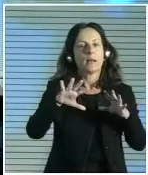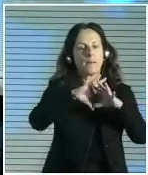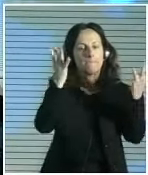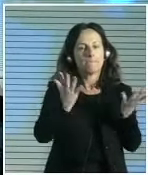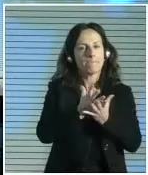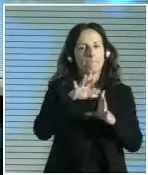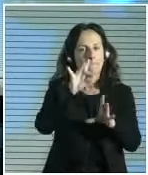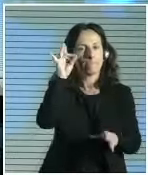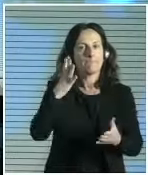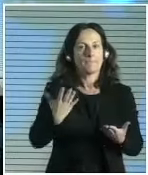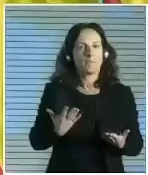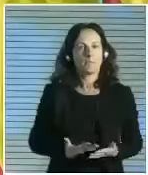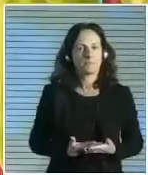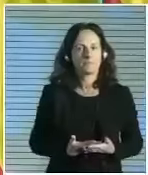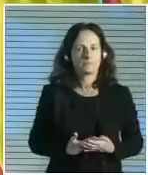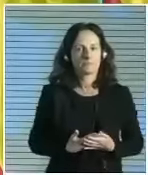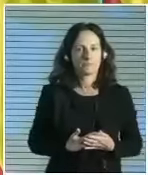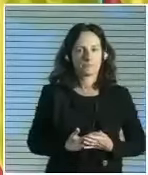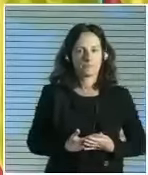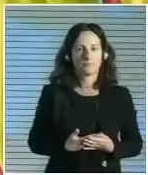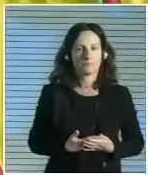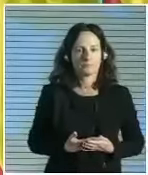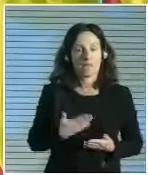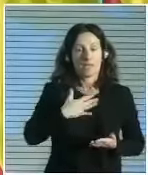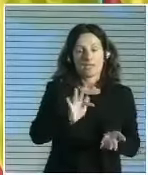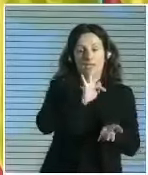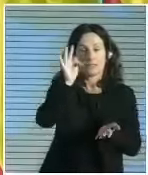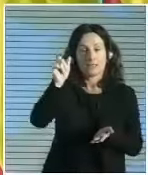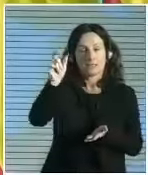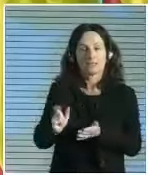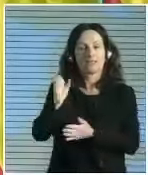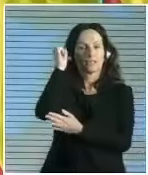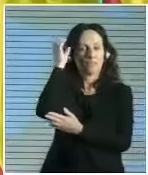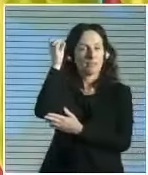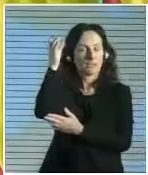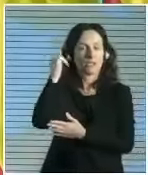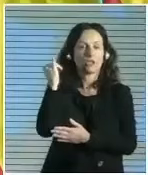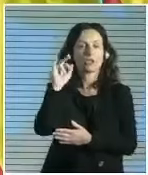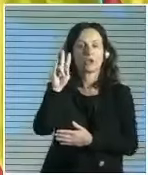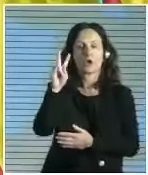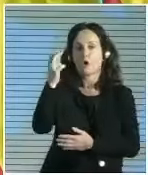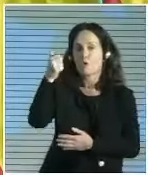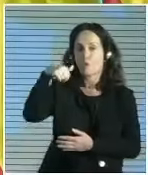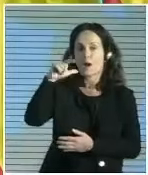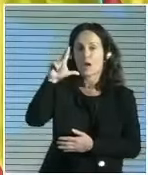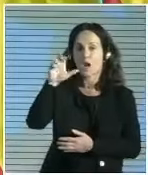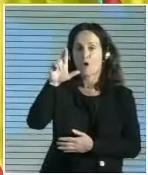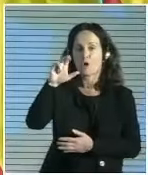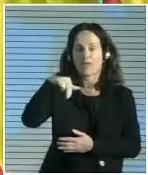José Juan Lorenzo. He's the Executive Director of Turismo de Islas Canarias, and he's leading his